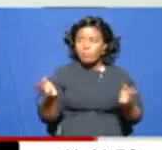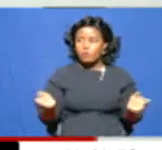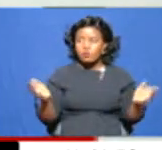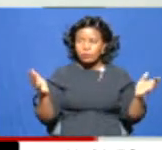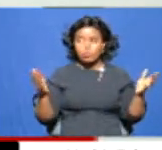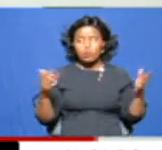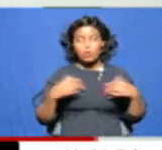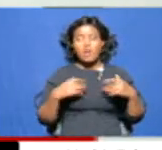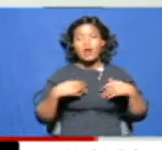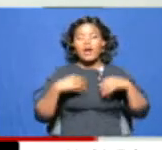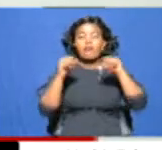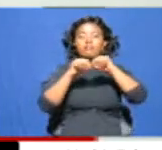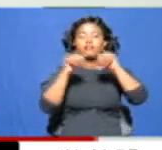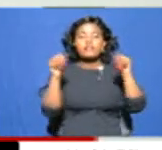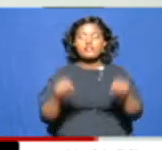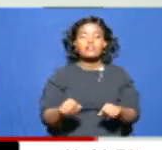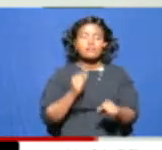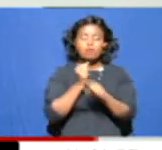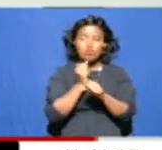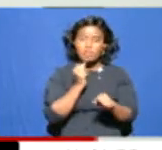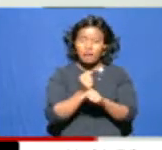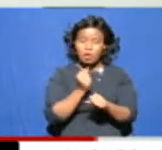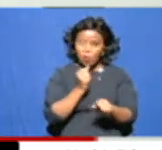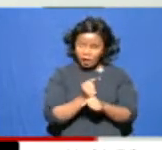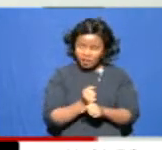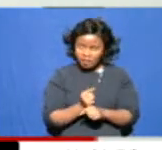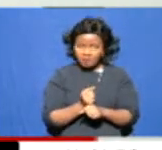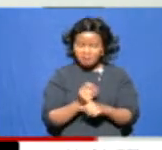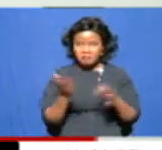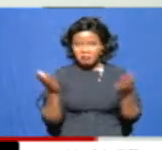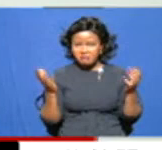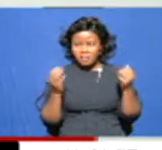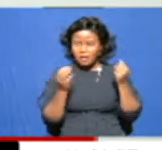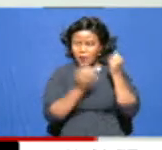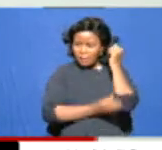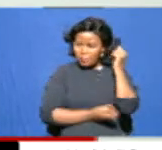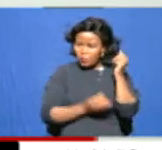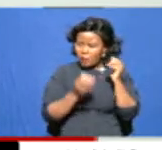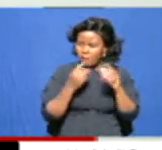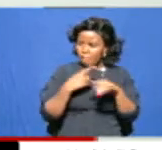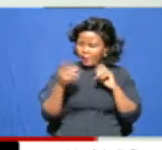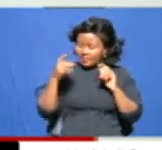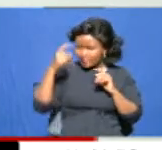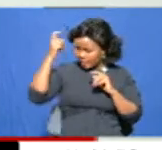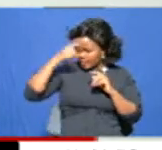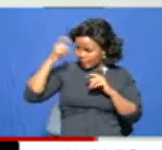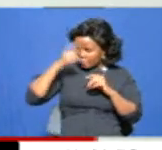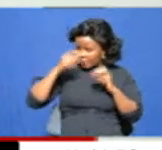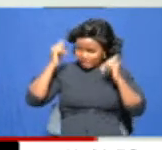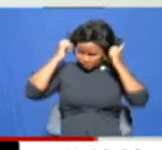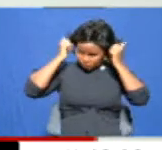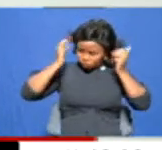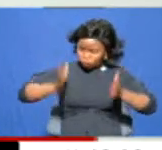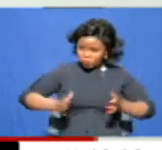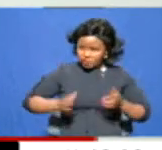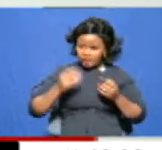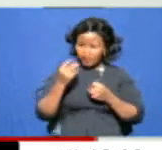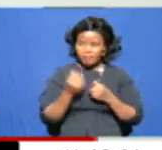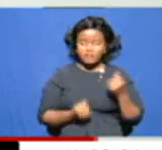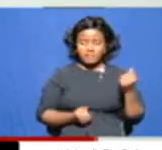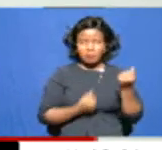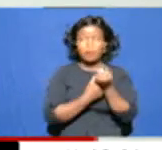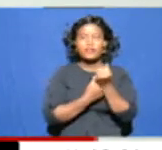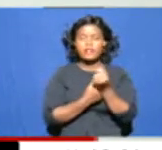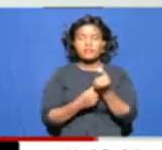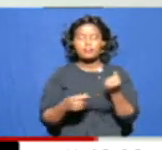systems in place where the poor but bright students are supported in one way or the other. We have come in